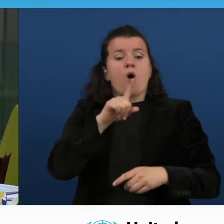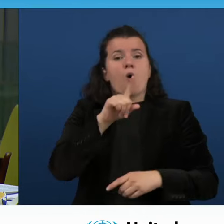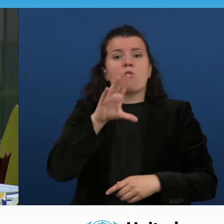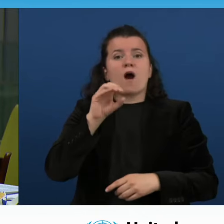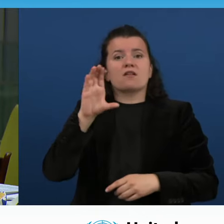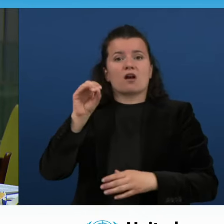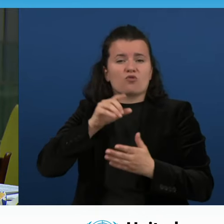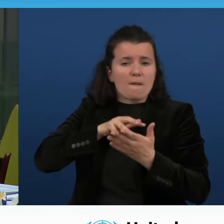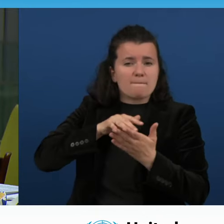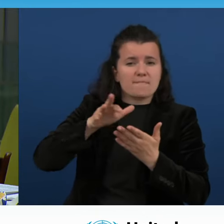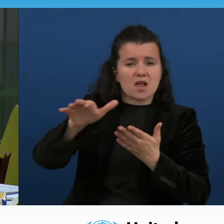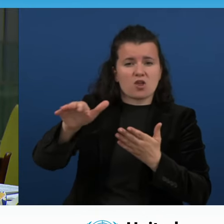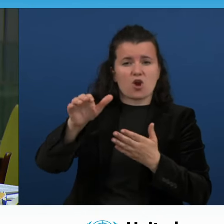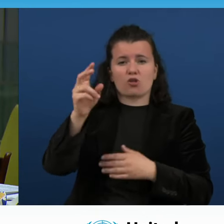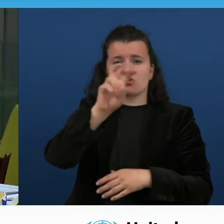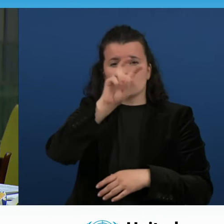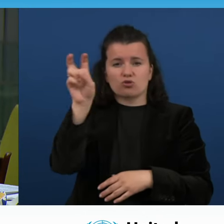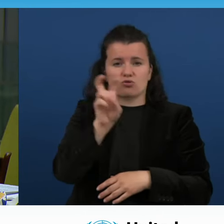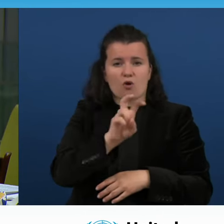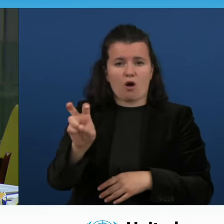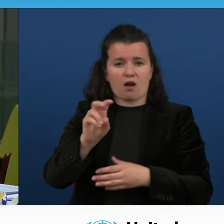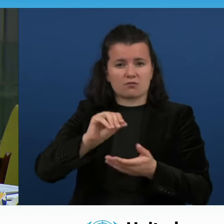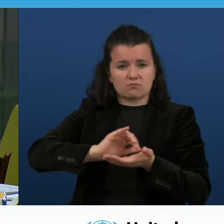a workforce and create jobs.